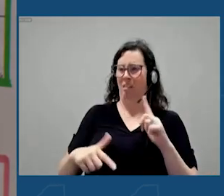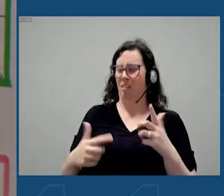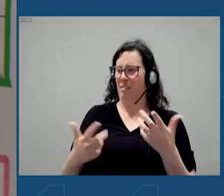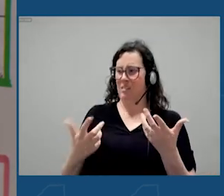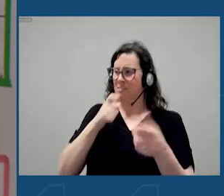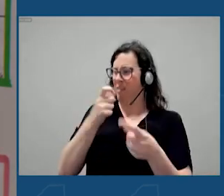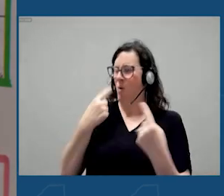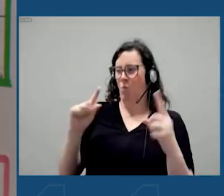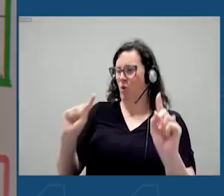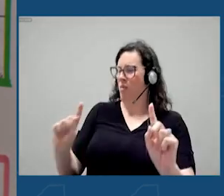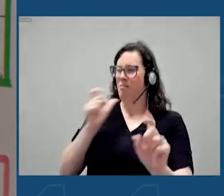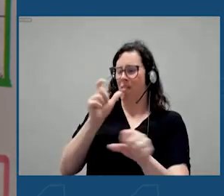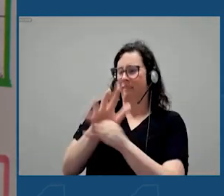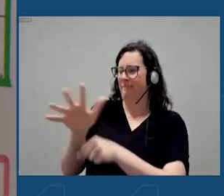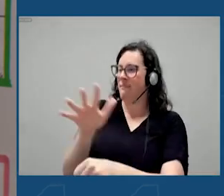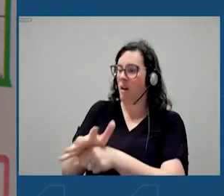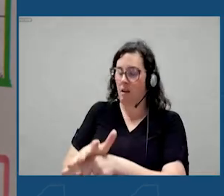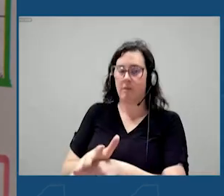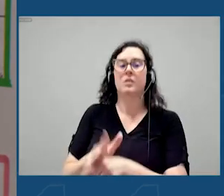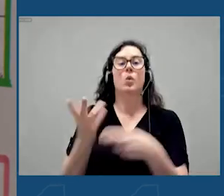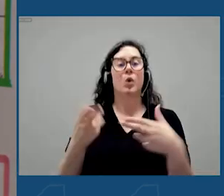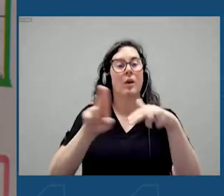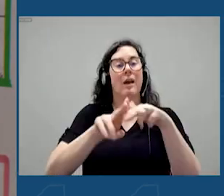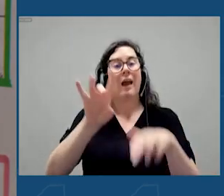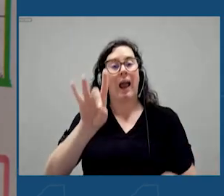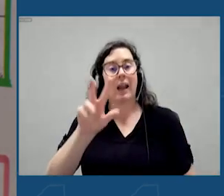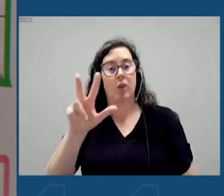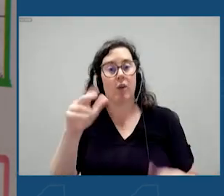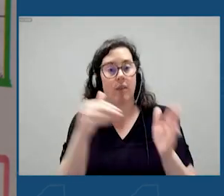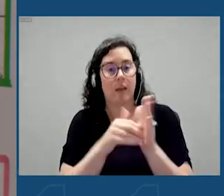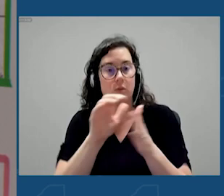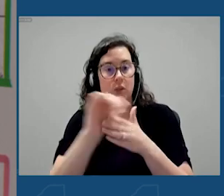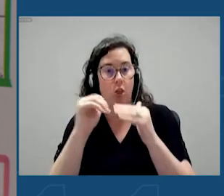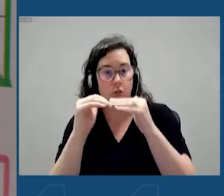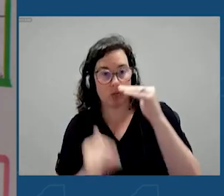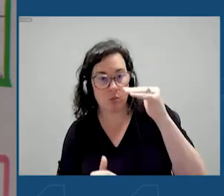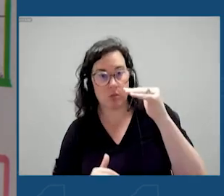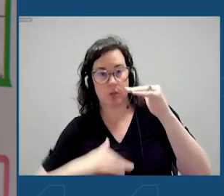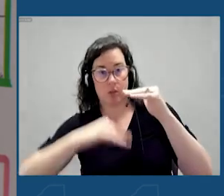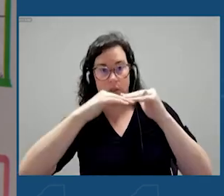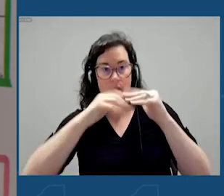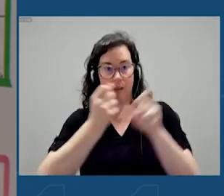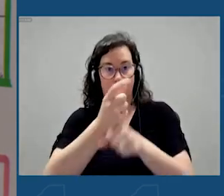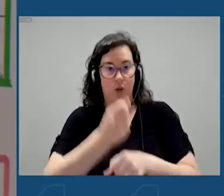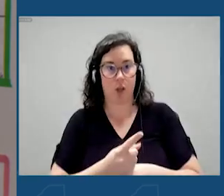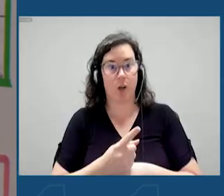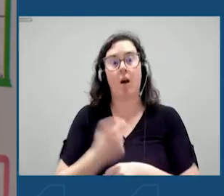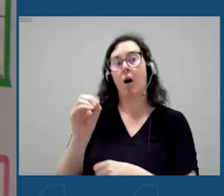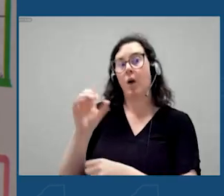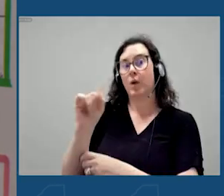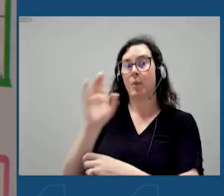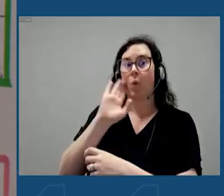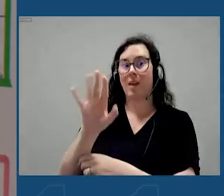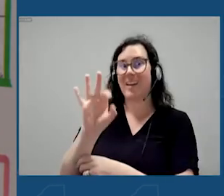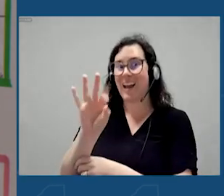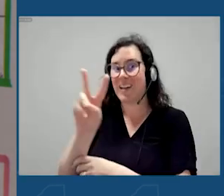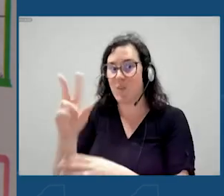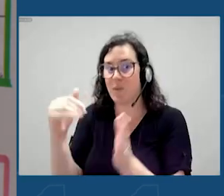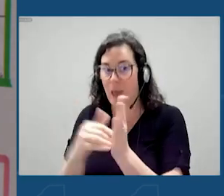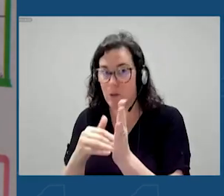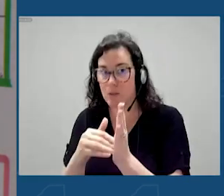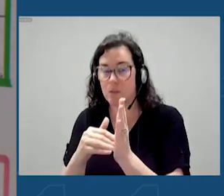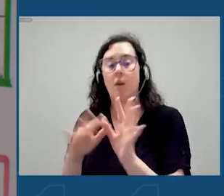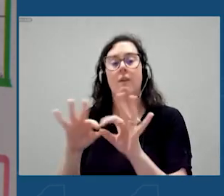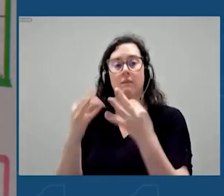families. $83,000 a year, and in October it's going up to $92,000. So families up to $92,000